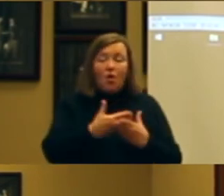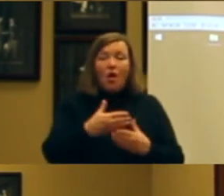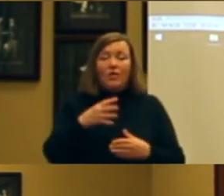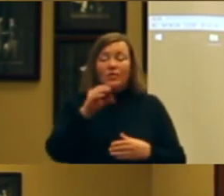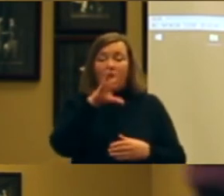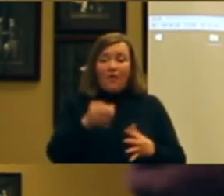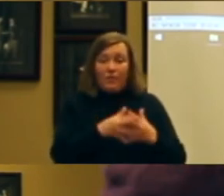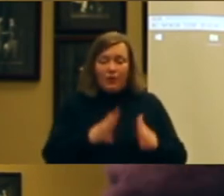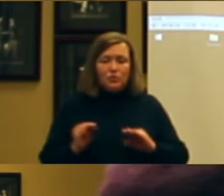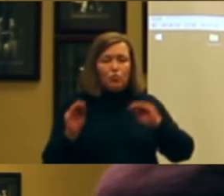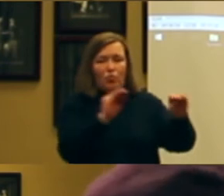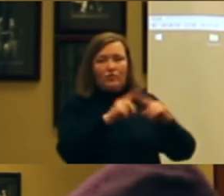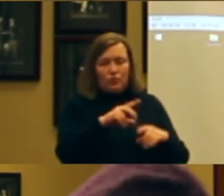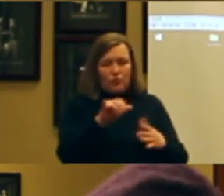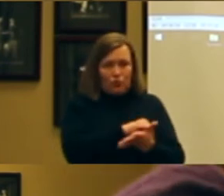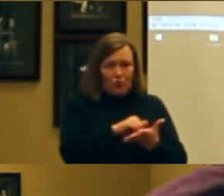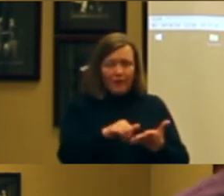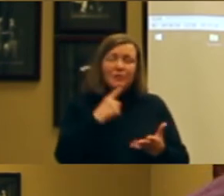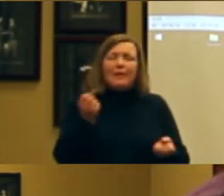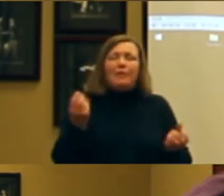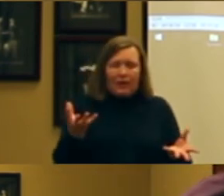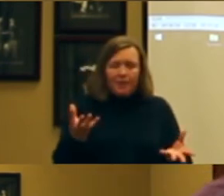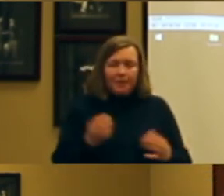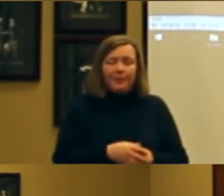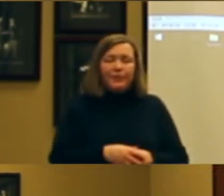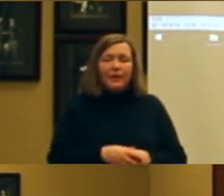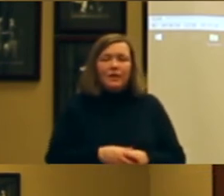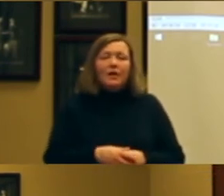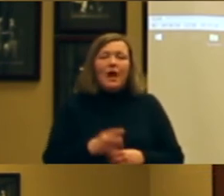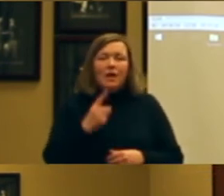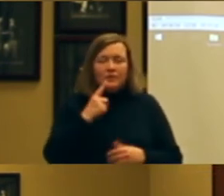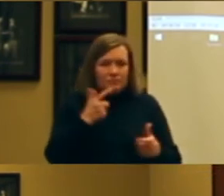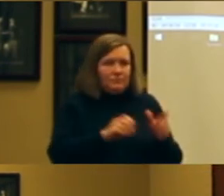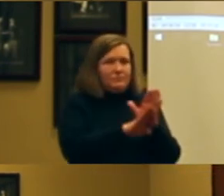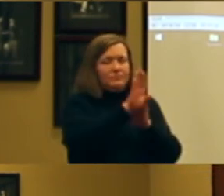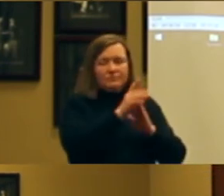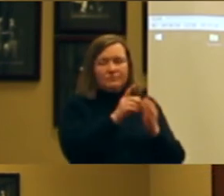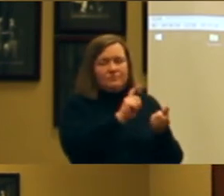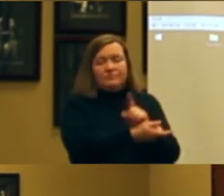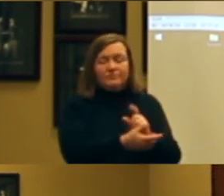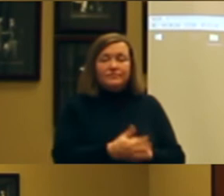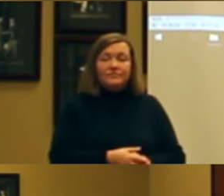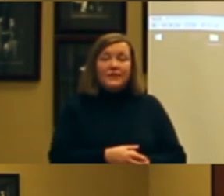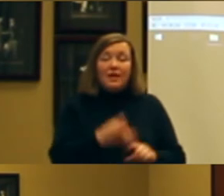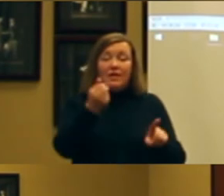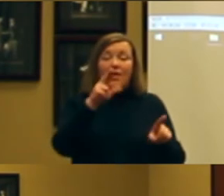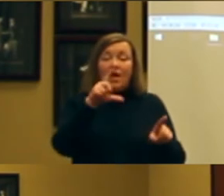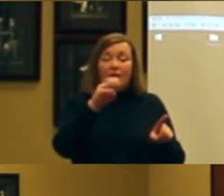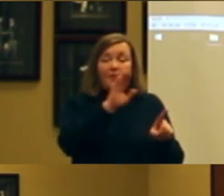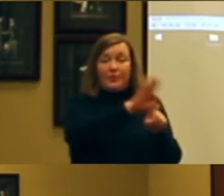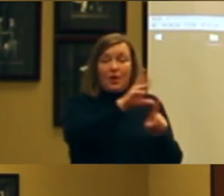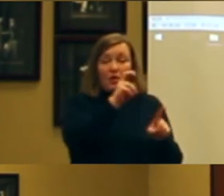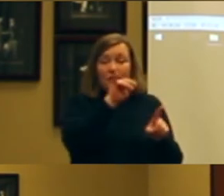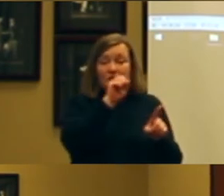to the area of New York, many, I would say, and where there was a great development. Now the difference is that the Harlem Renaissance